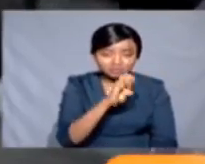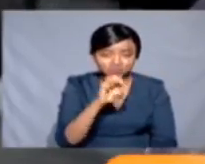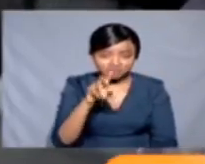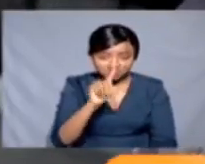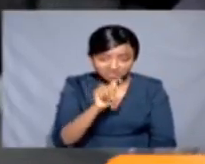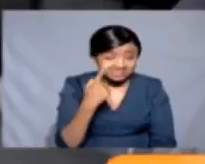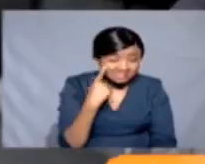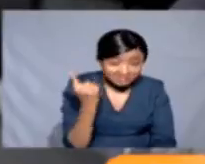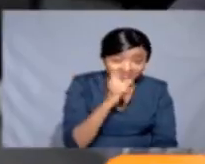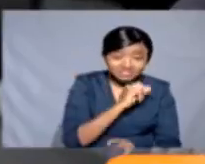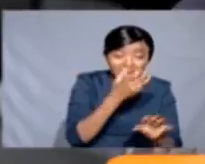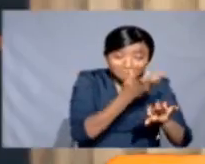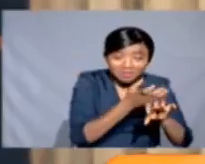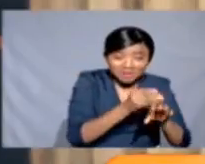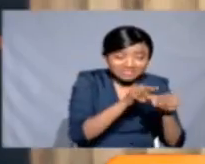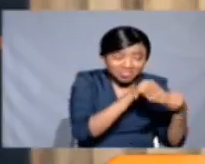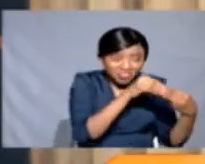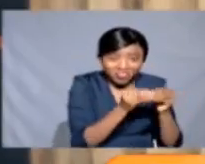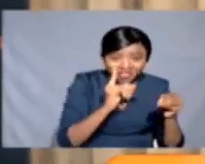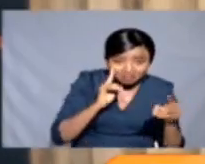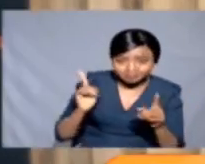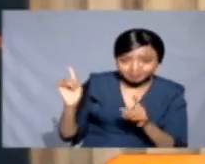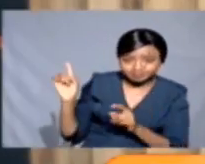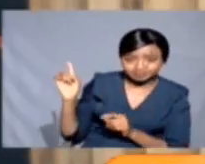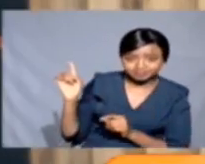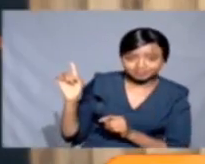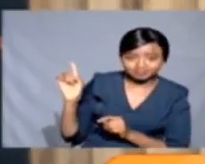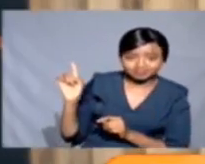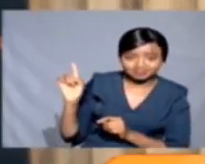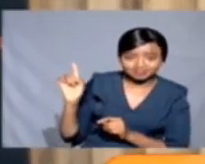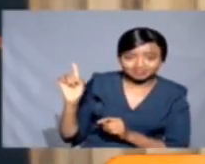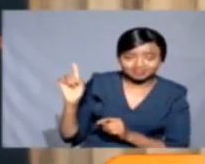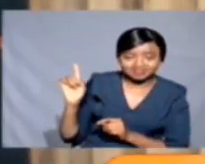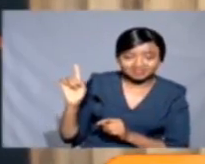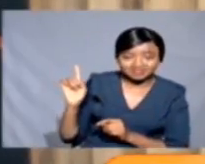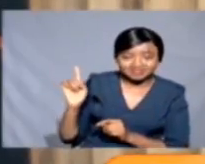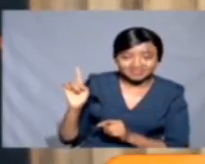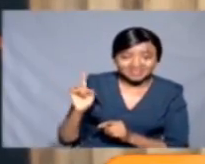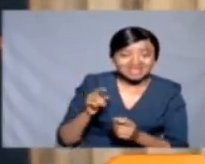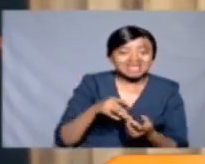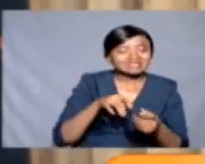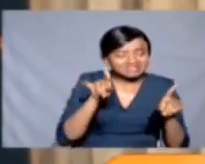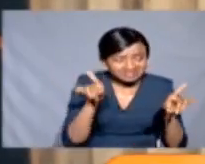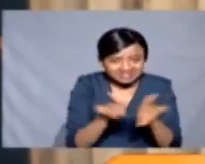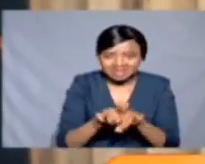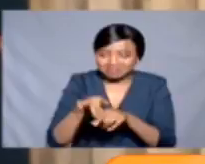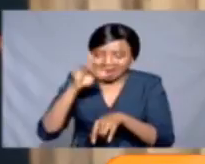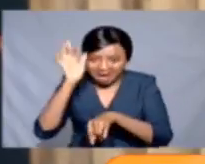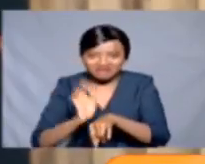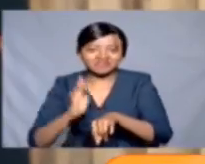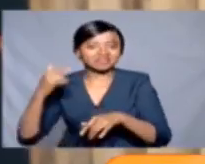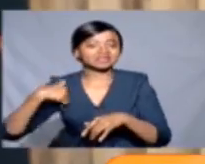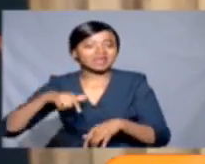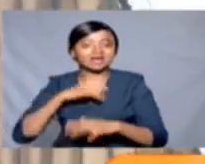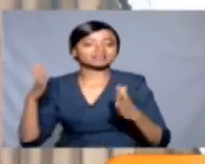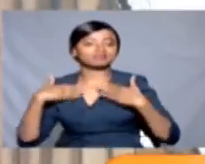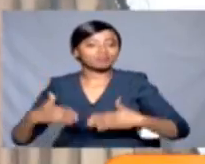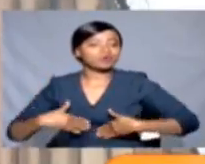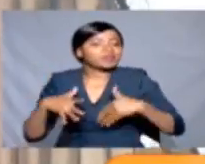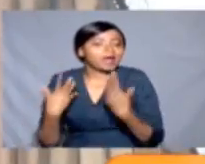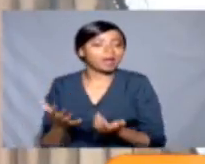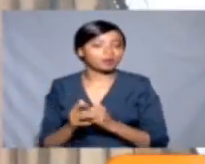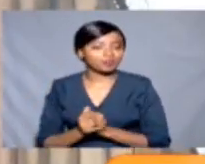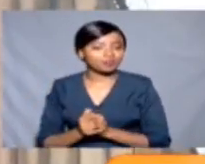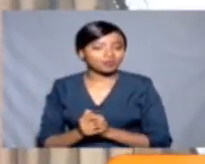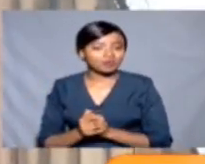can tell you how our bodies are also reacting. Probably ours is slower, and because it cannot be visibly seen, we assume that we are actually getting by. But